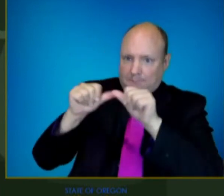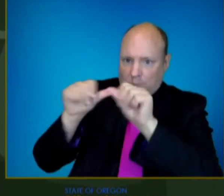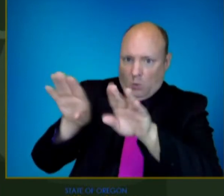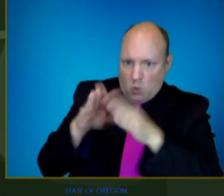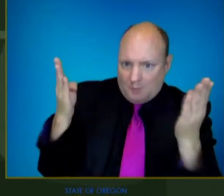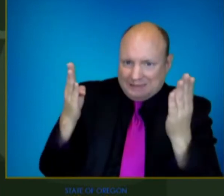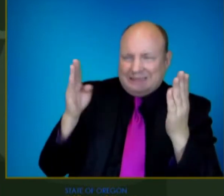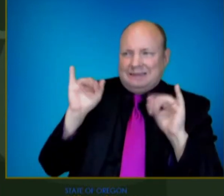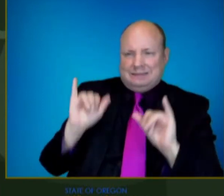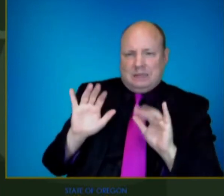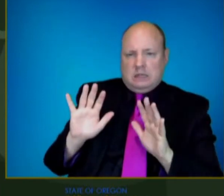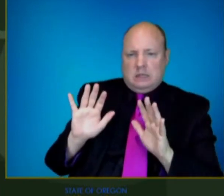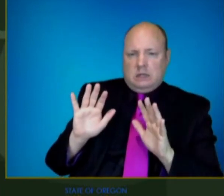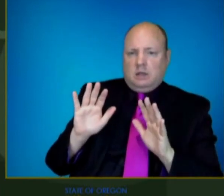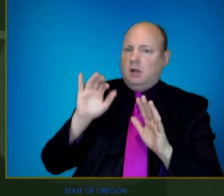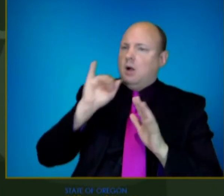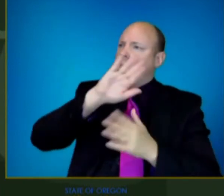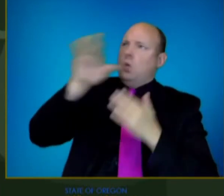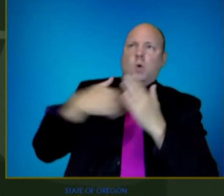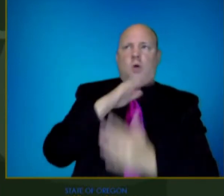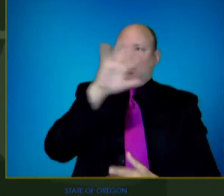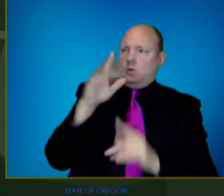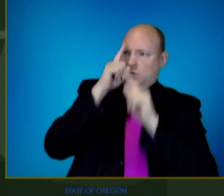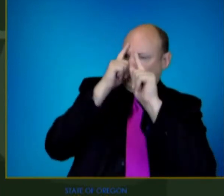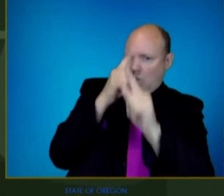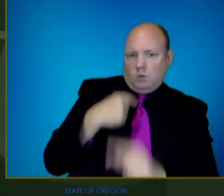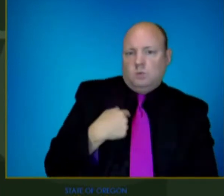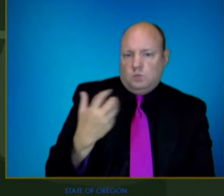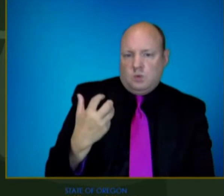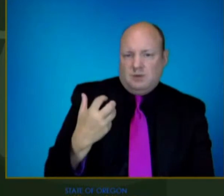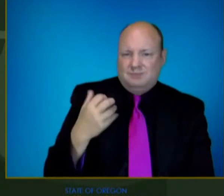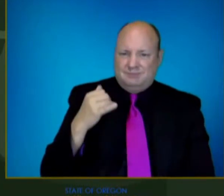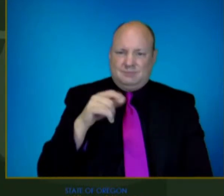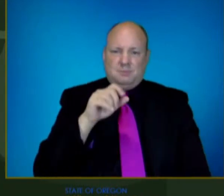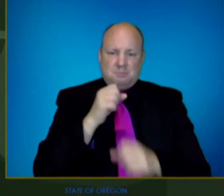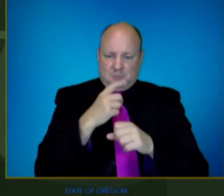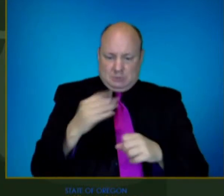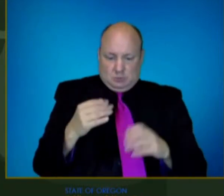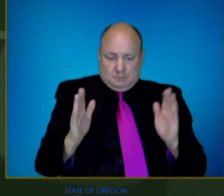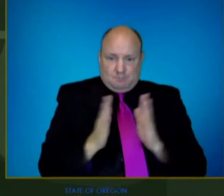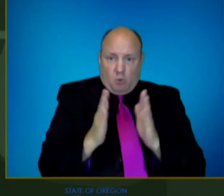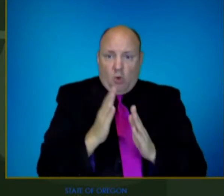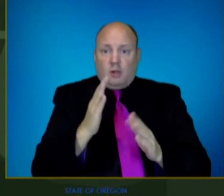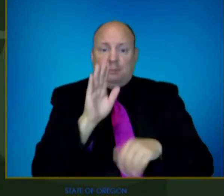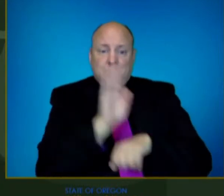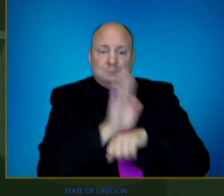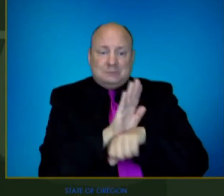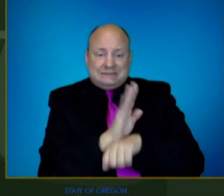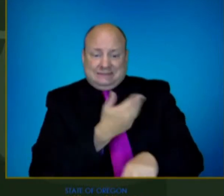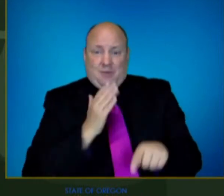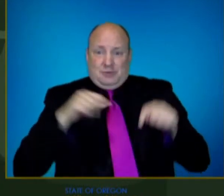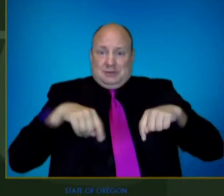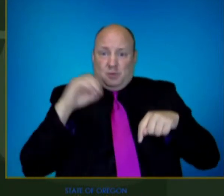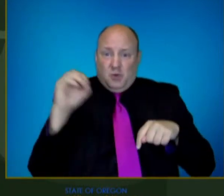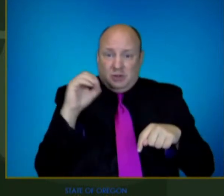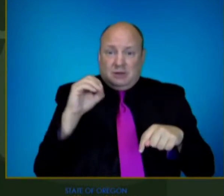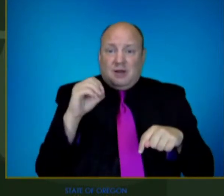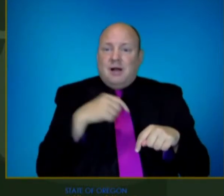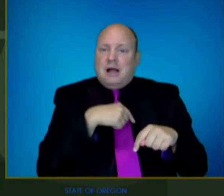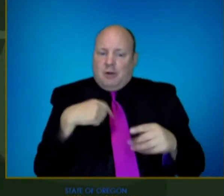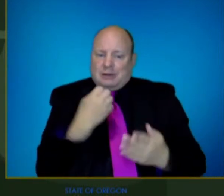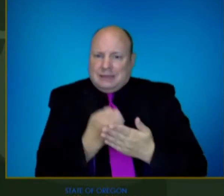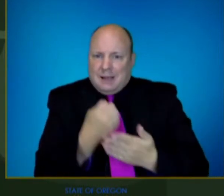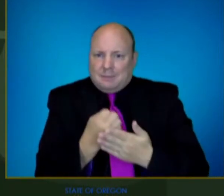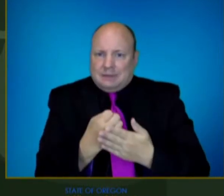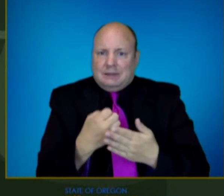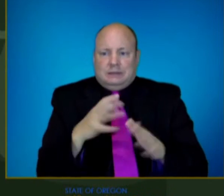entire state. As you know, our small businesses are the heart and soul of Oregon's economy. And I'm absolutely